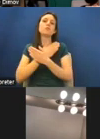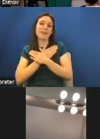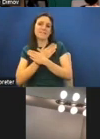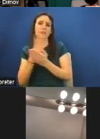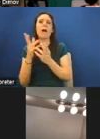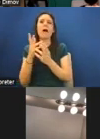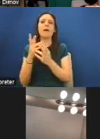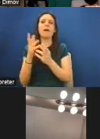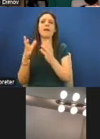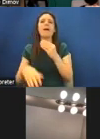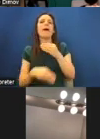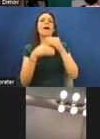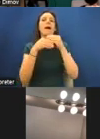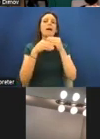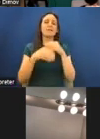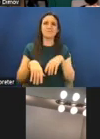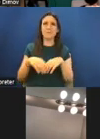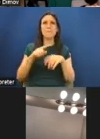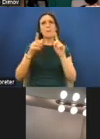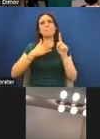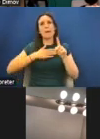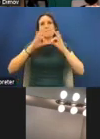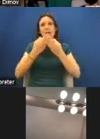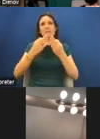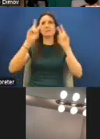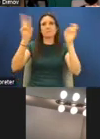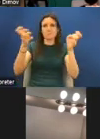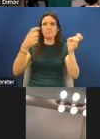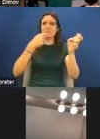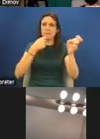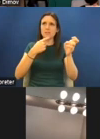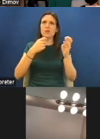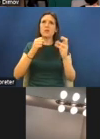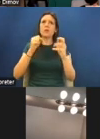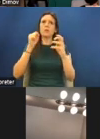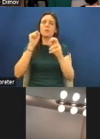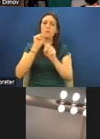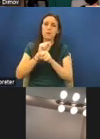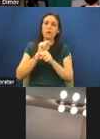family's motto is the work hard, play harder, and then Joni added and rest.